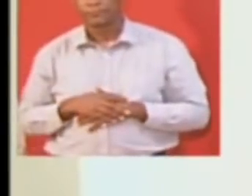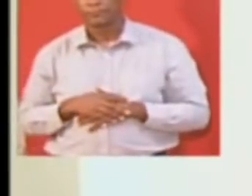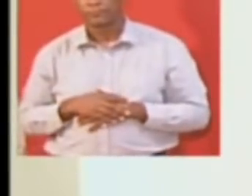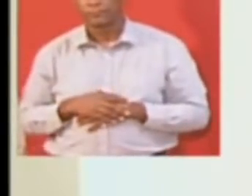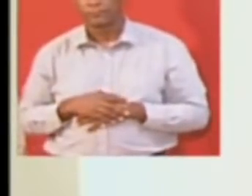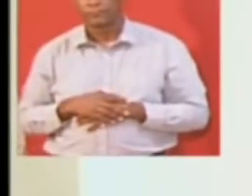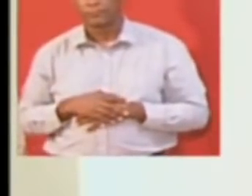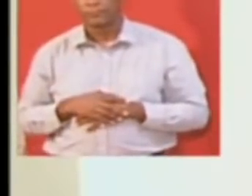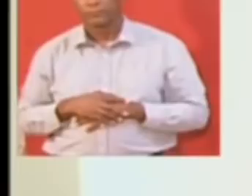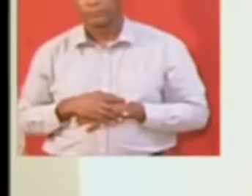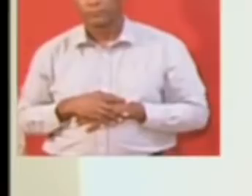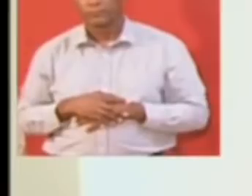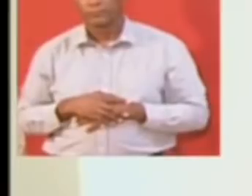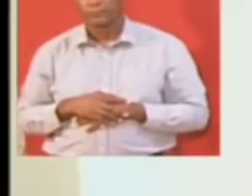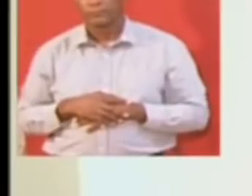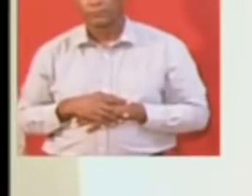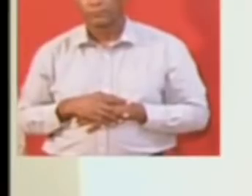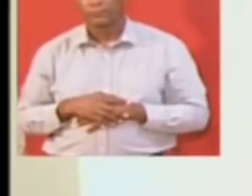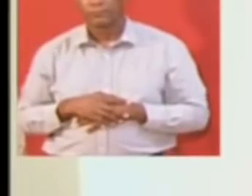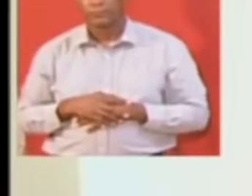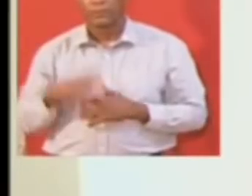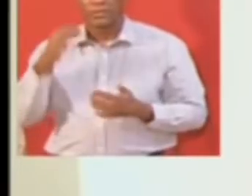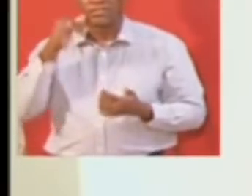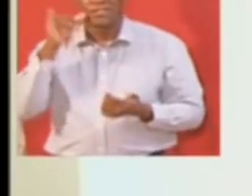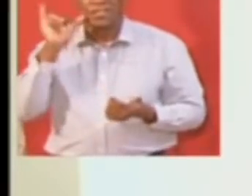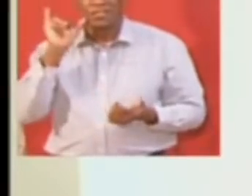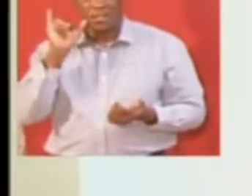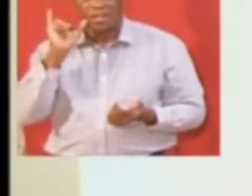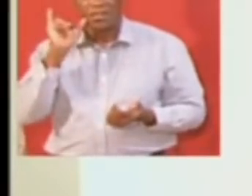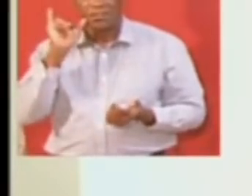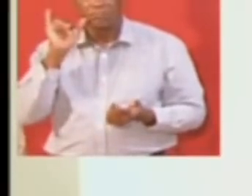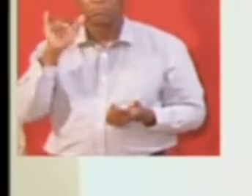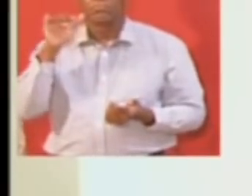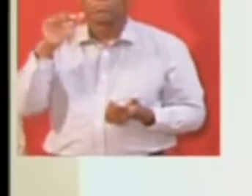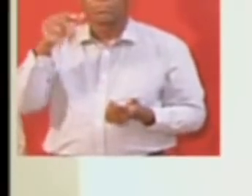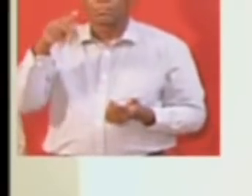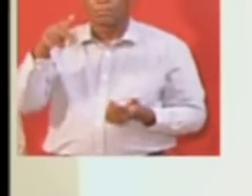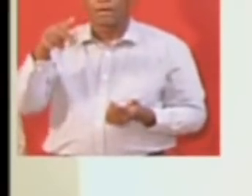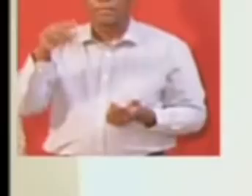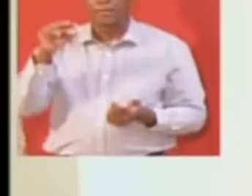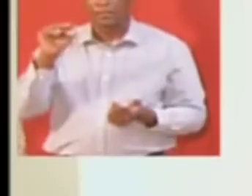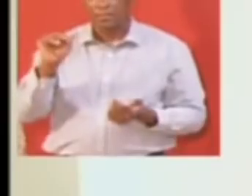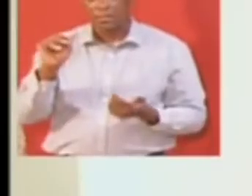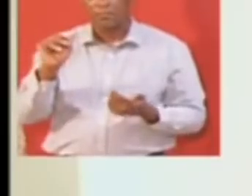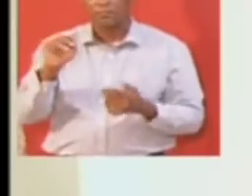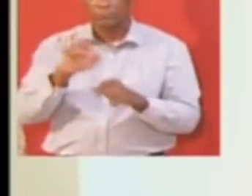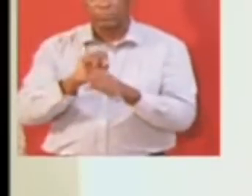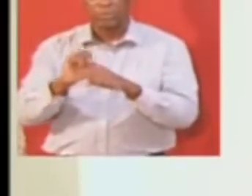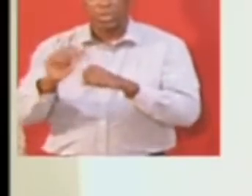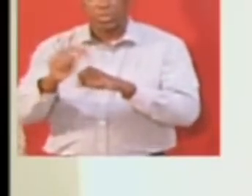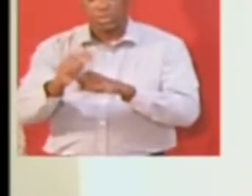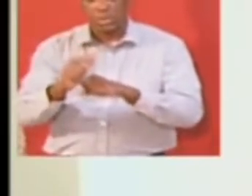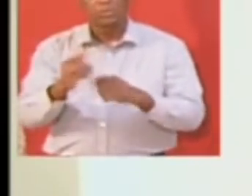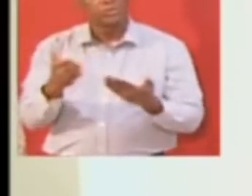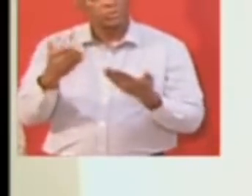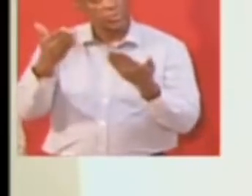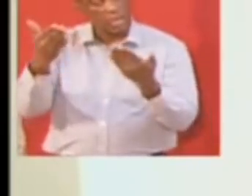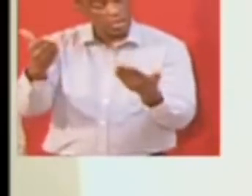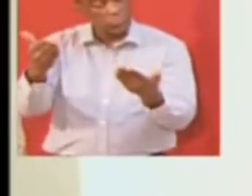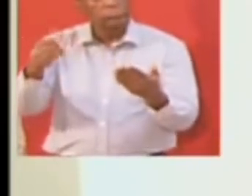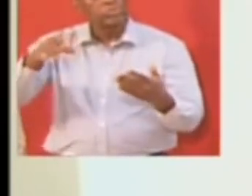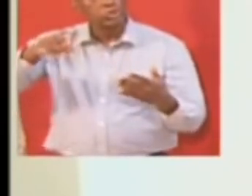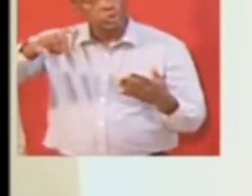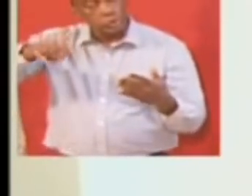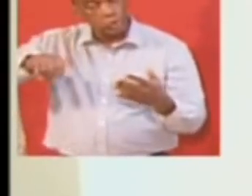position on the Prime Minister of St. Lucia advancing that as a possible yardstick. But then because of the nature of the virus, and